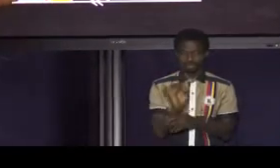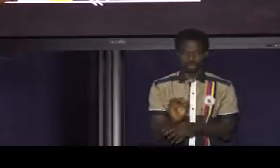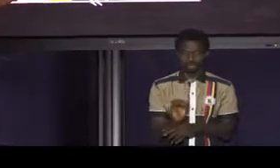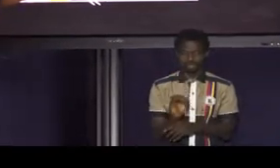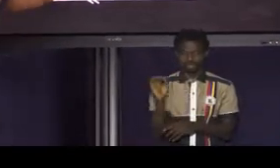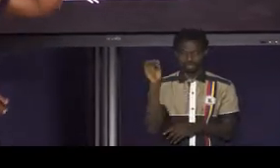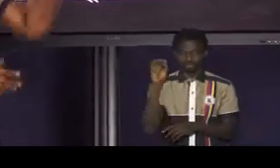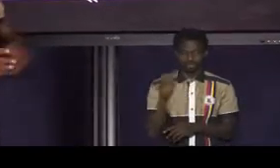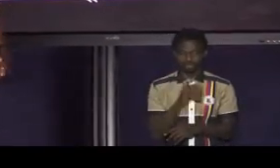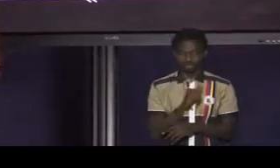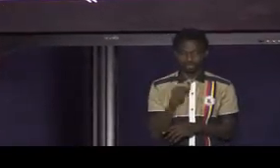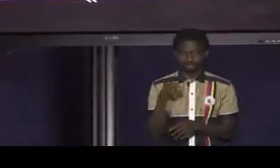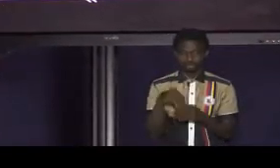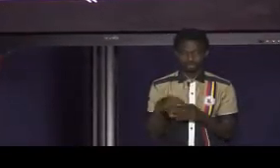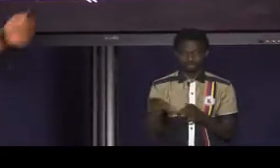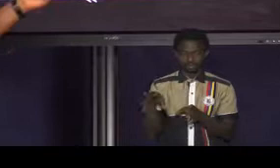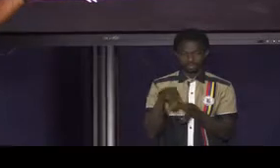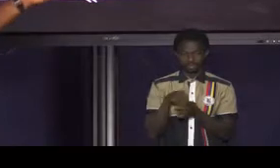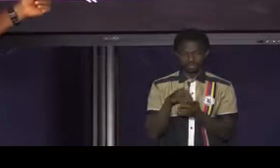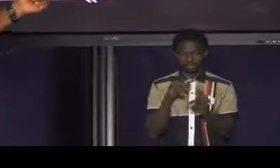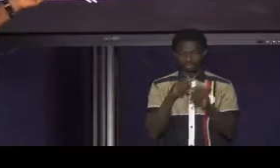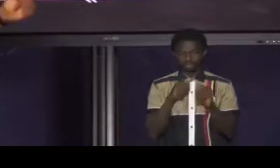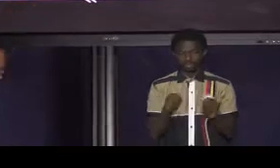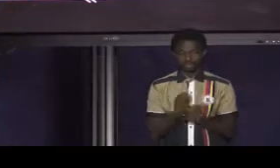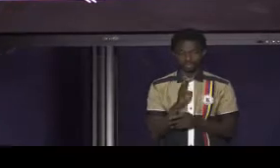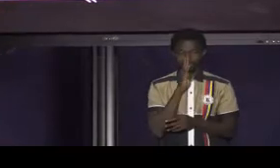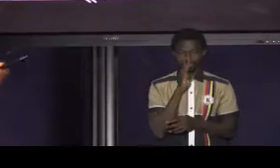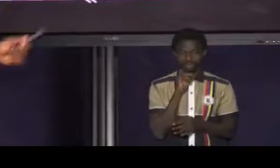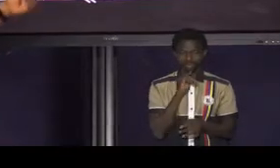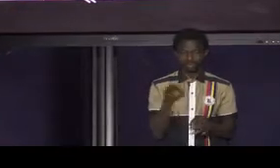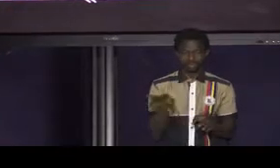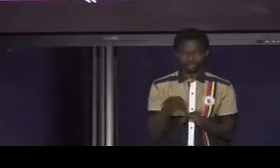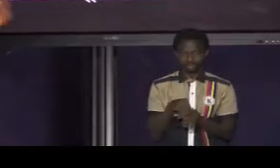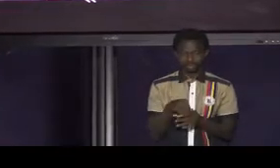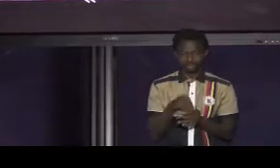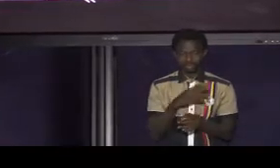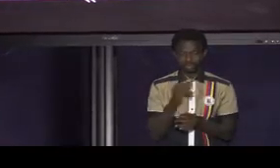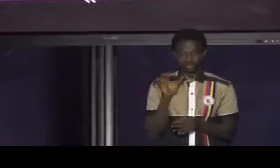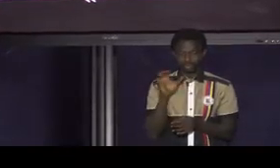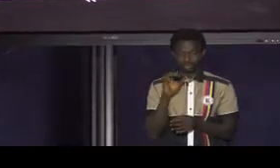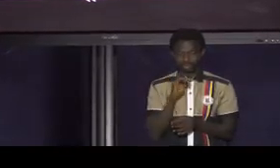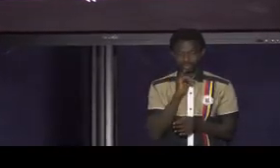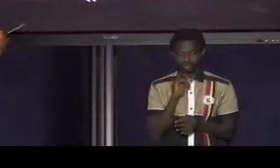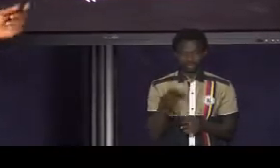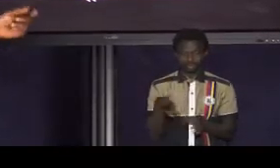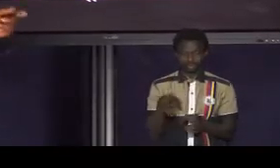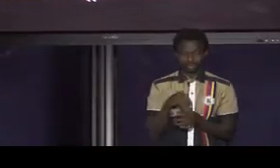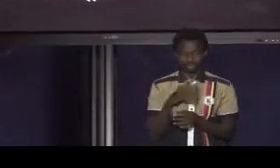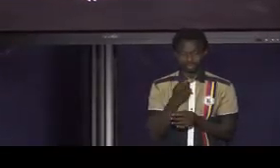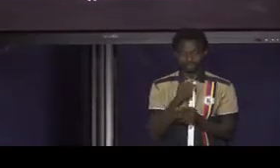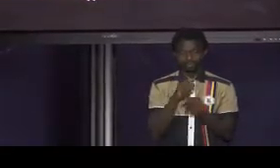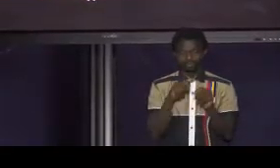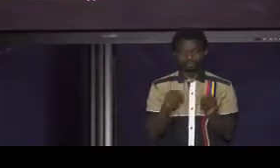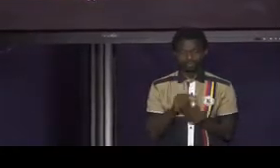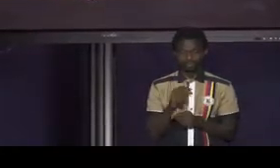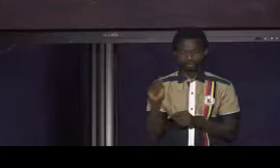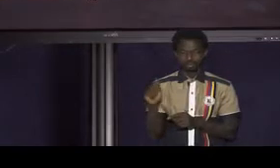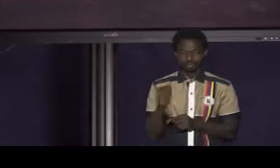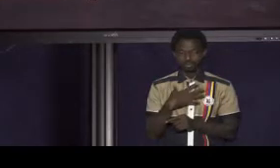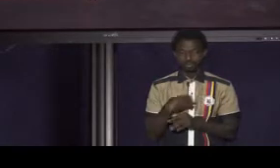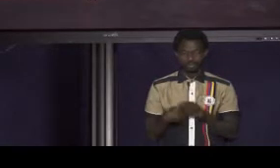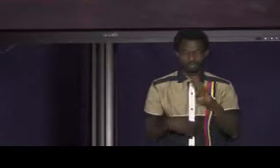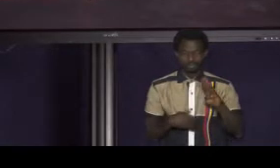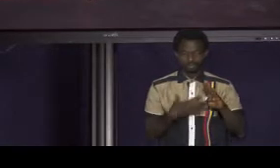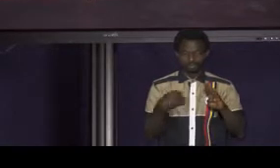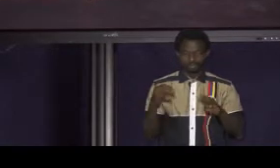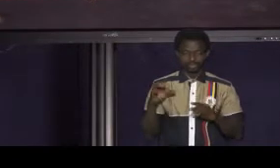But A is inside the triangle, B is inside the triangle, and C is also inside the triangle. That means that A and B